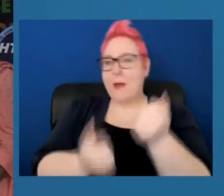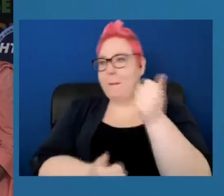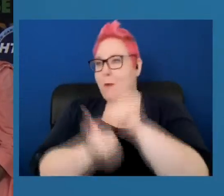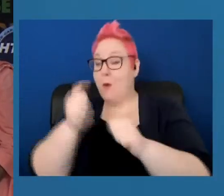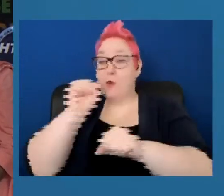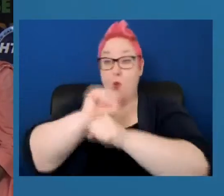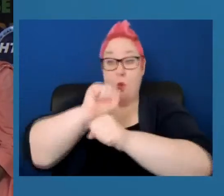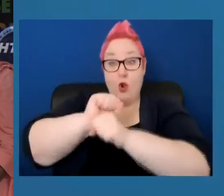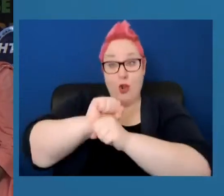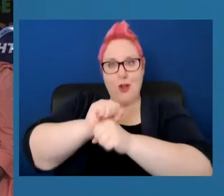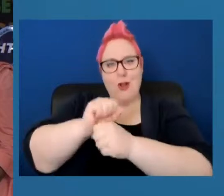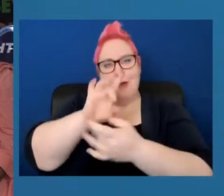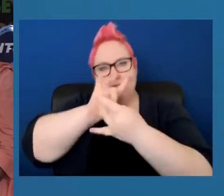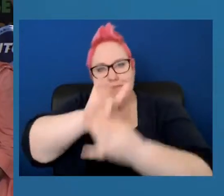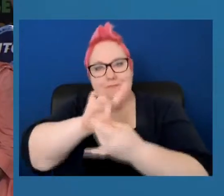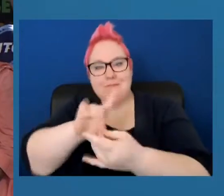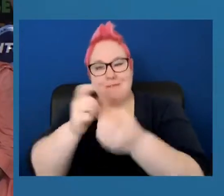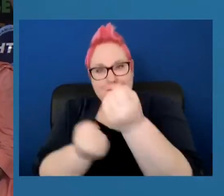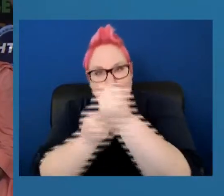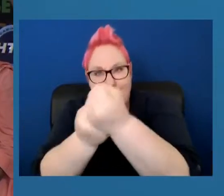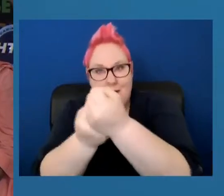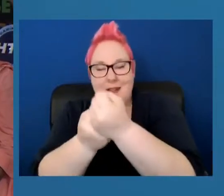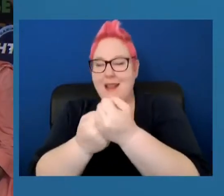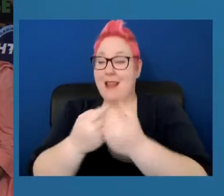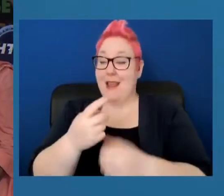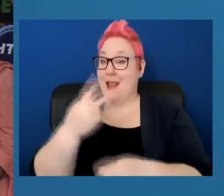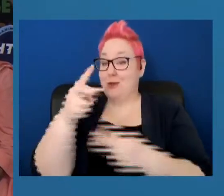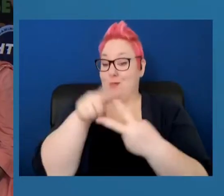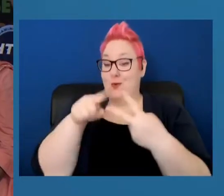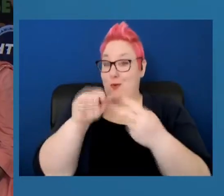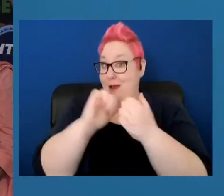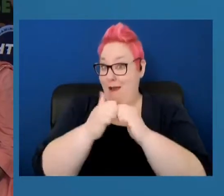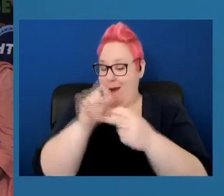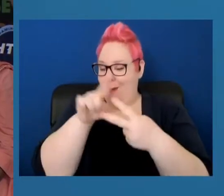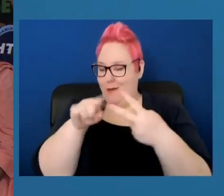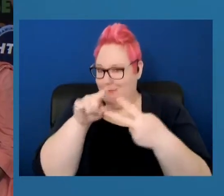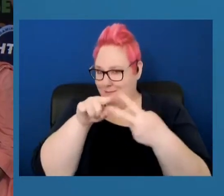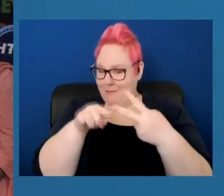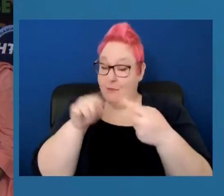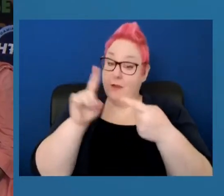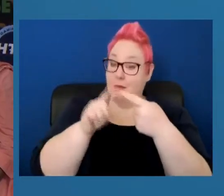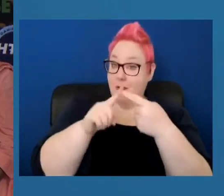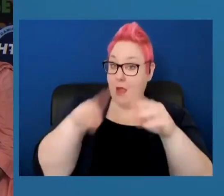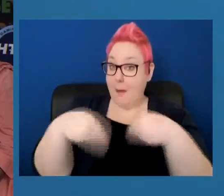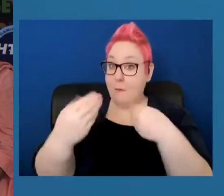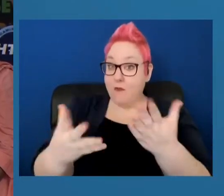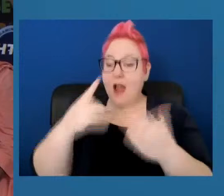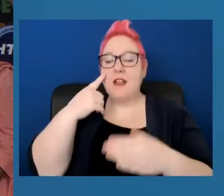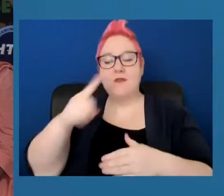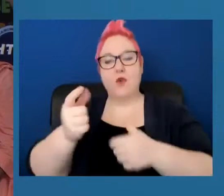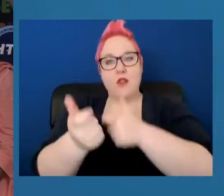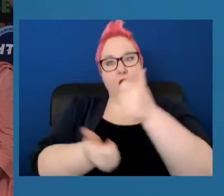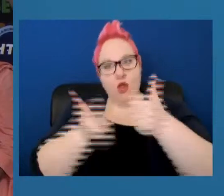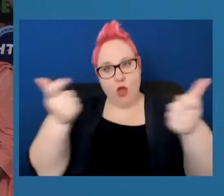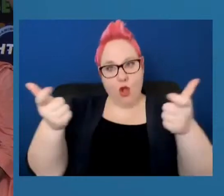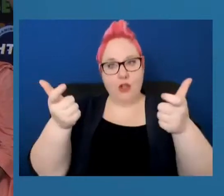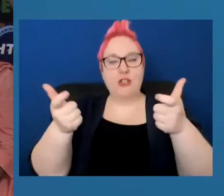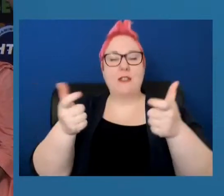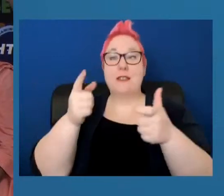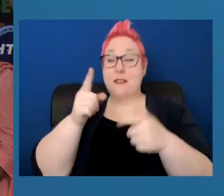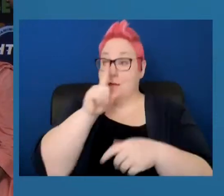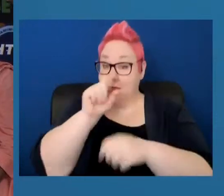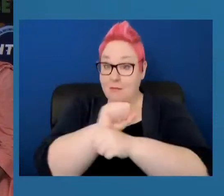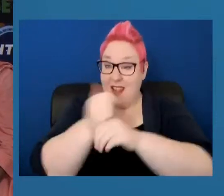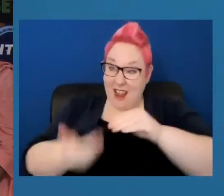country. And they did that in two ways. The first is that it provides for the largest single increase in the